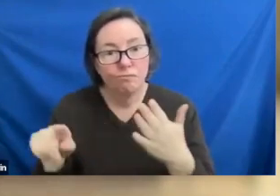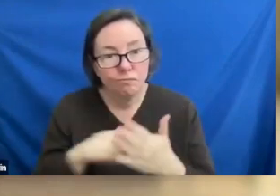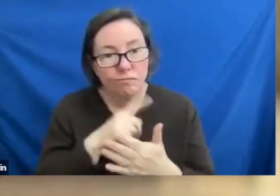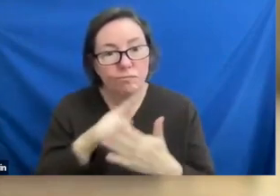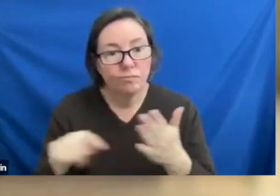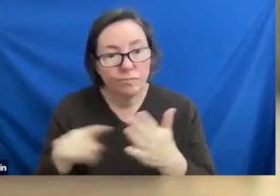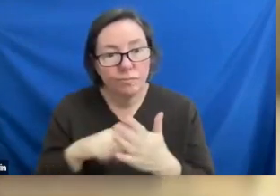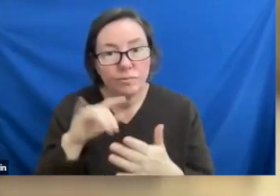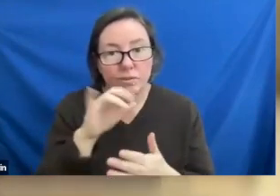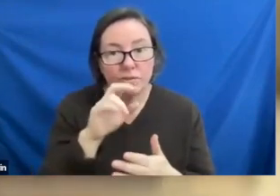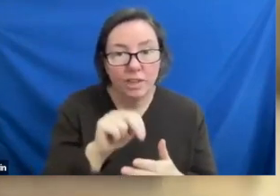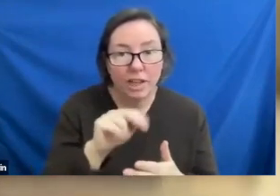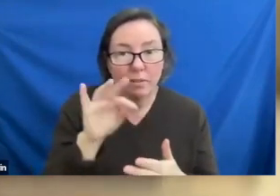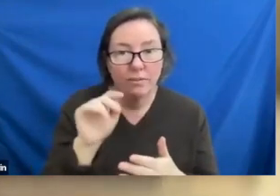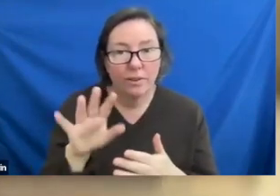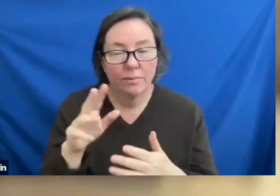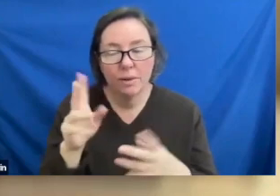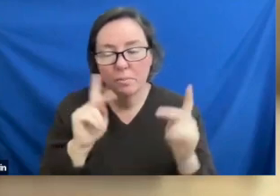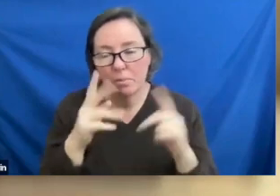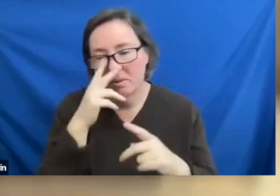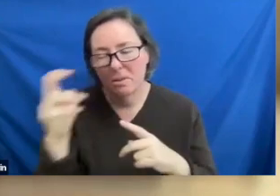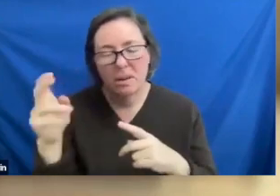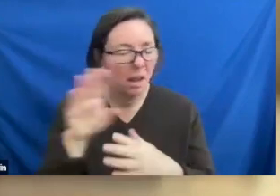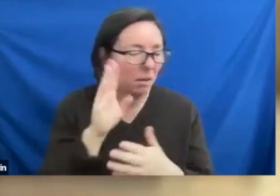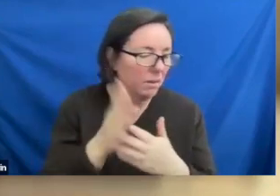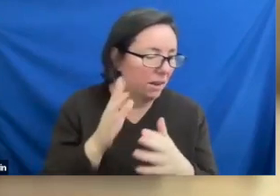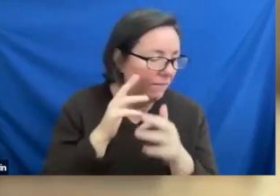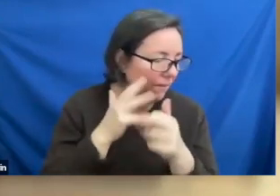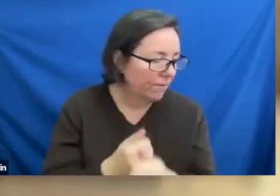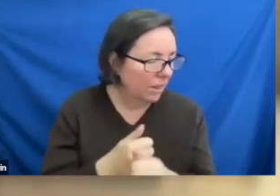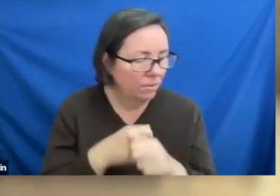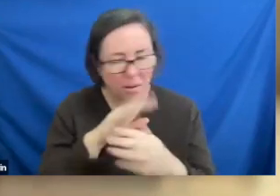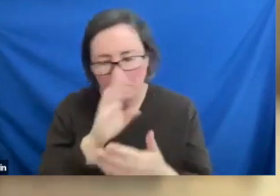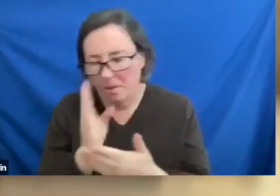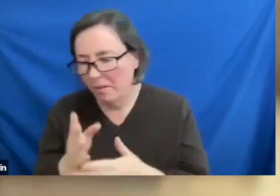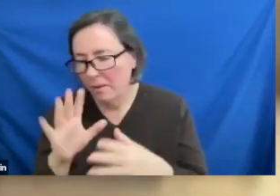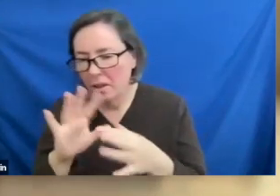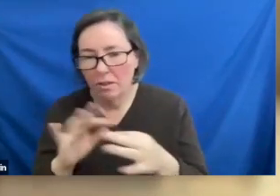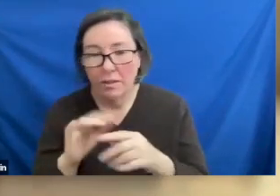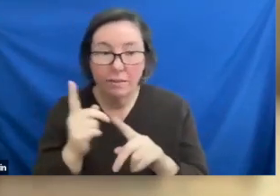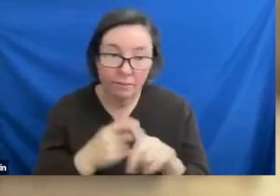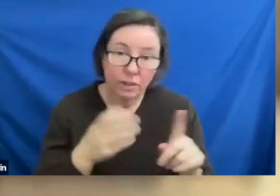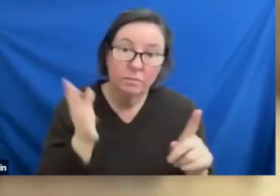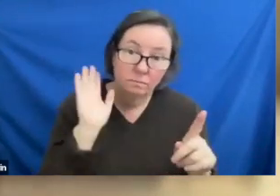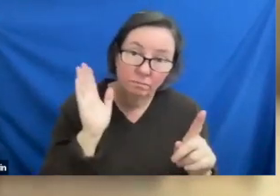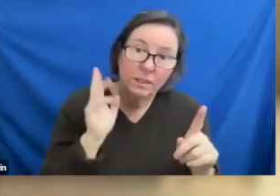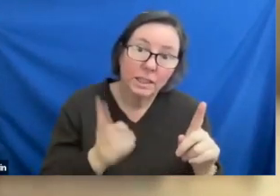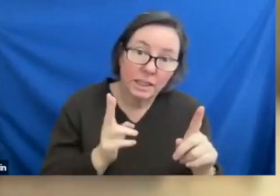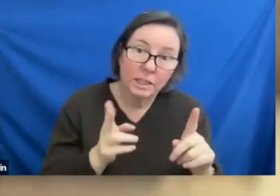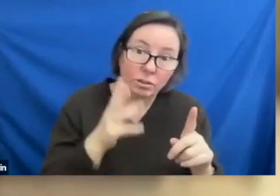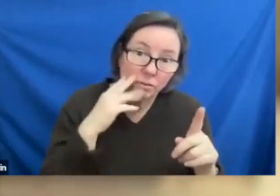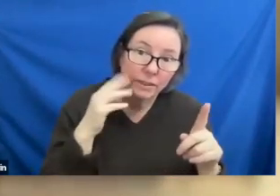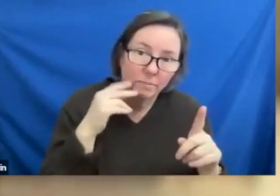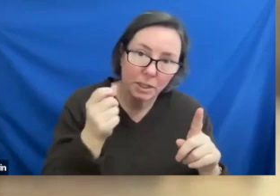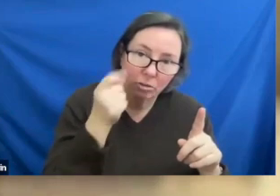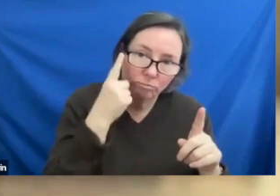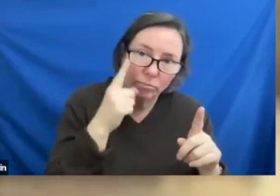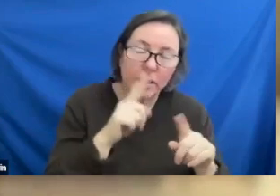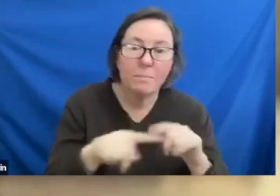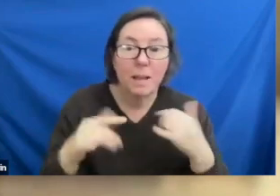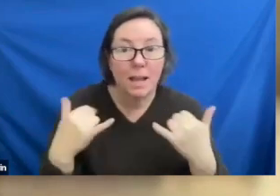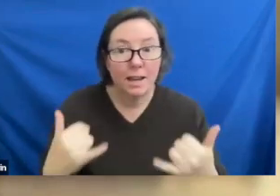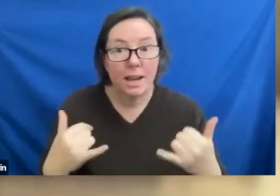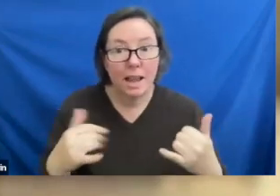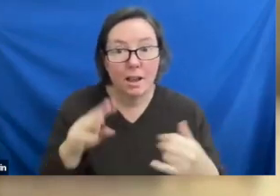February for people who doubted. And I think that that heat was based on our historical experience. But here we are in the end